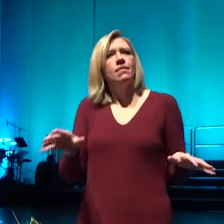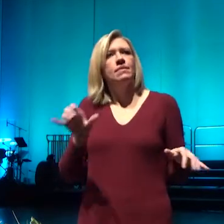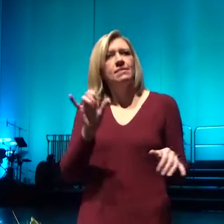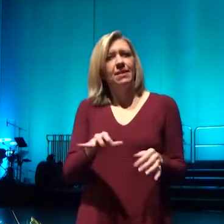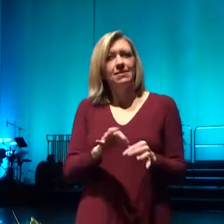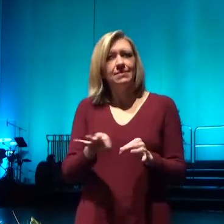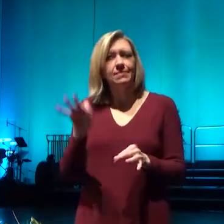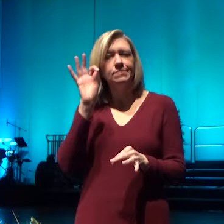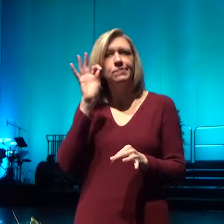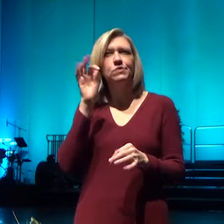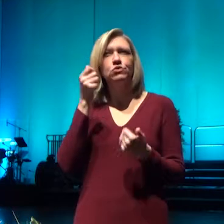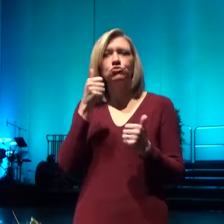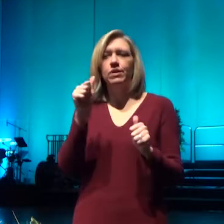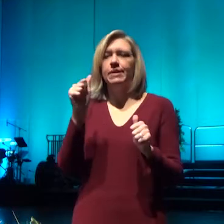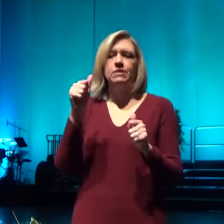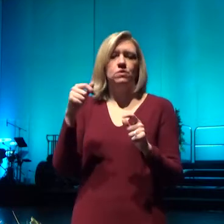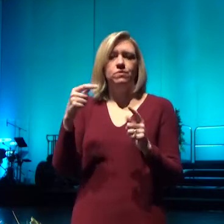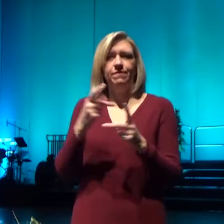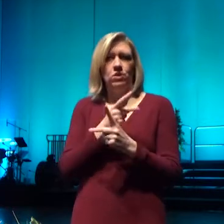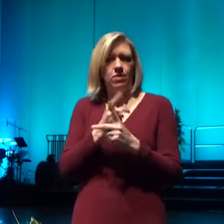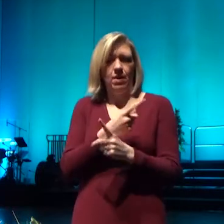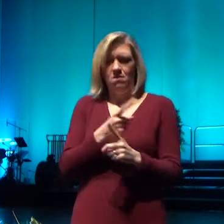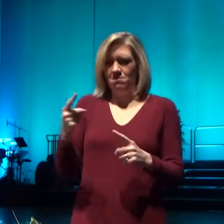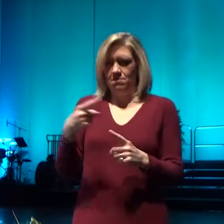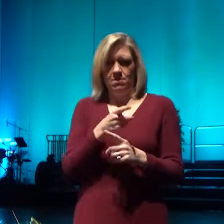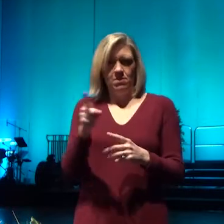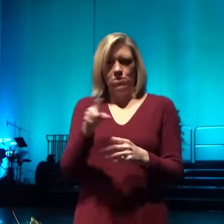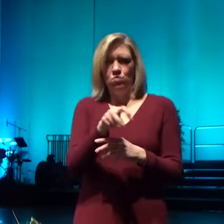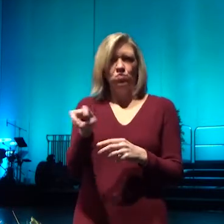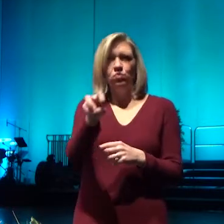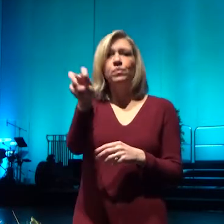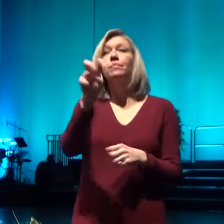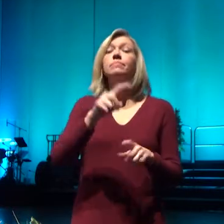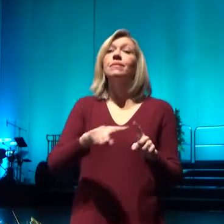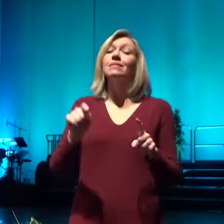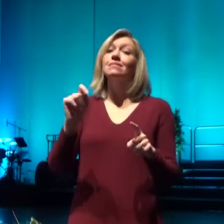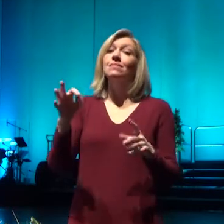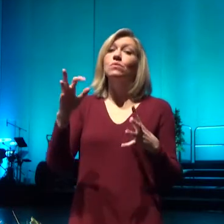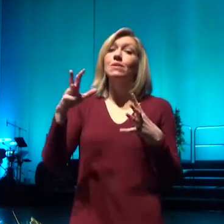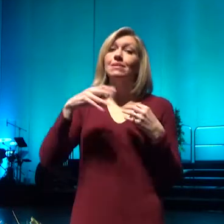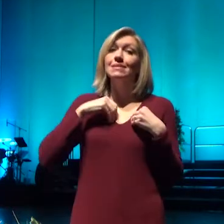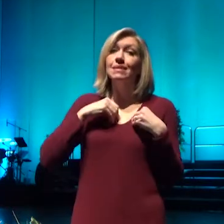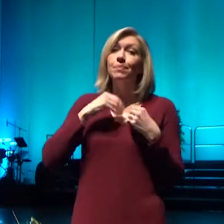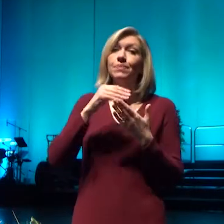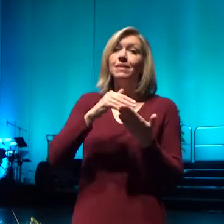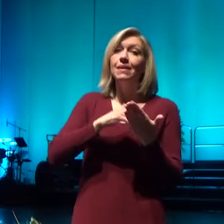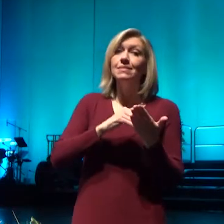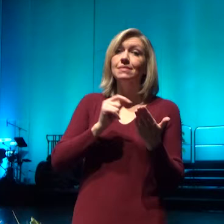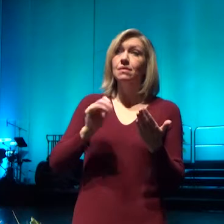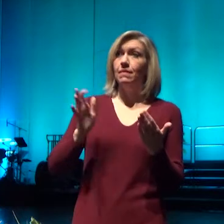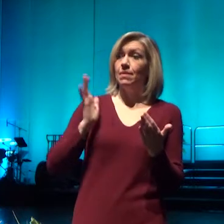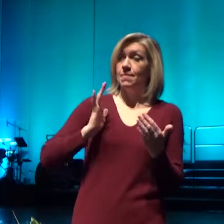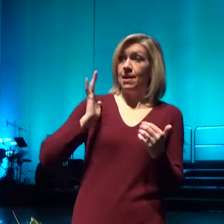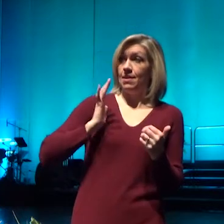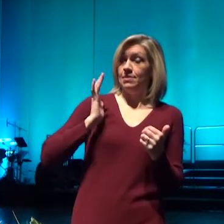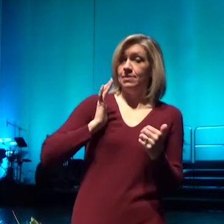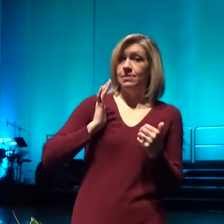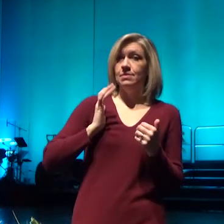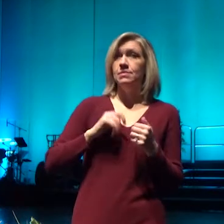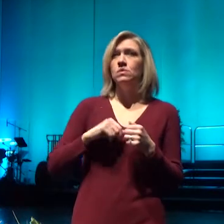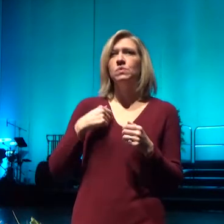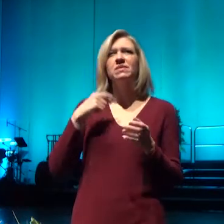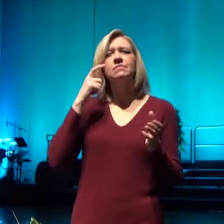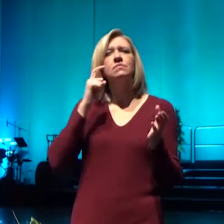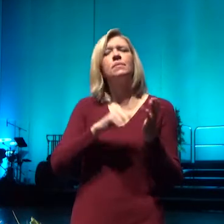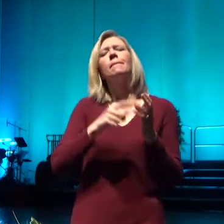spirit trying to find our way. But when we accept the lesson of the past, we see